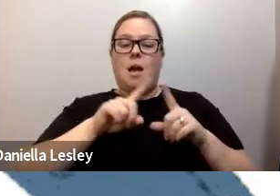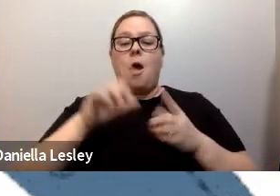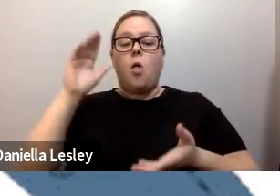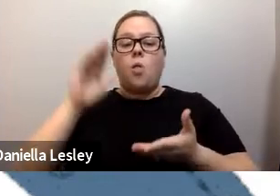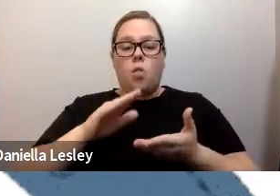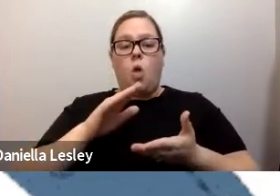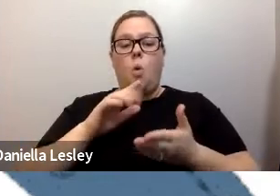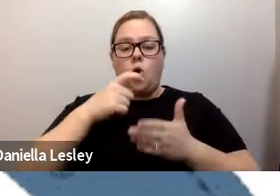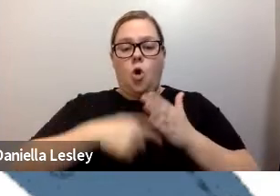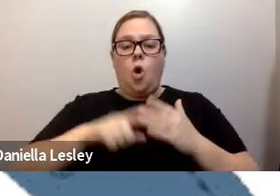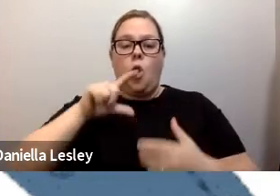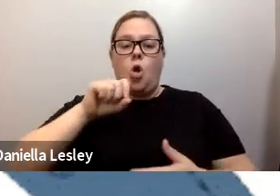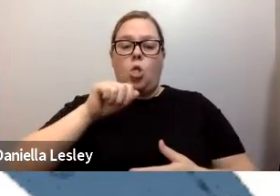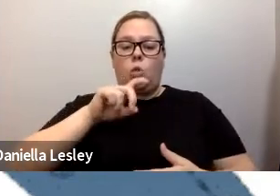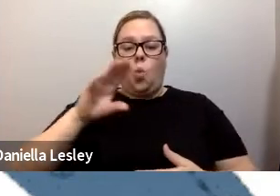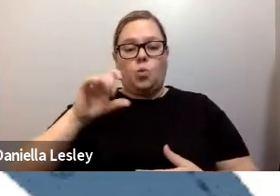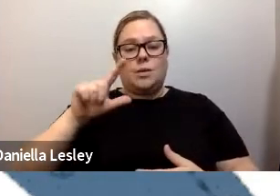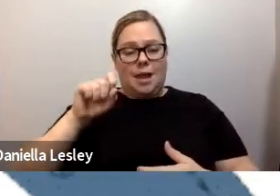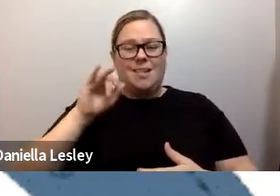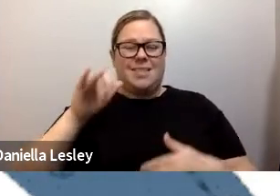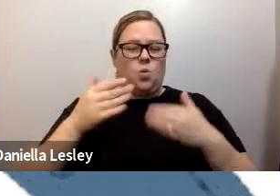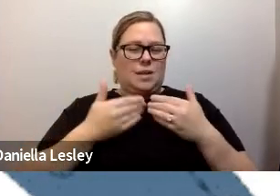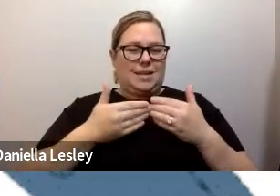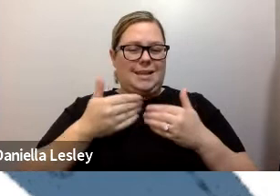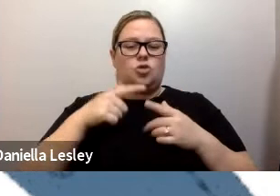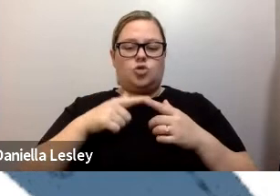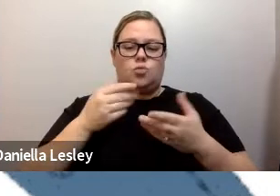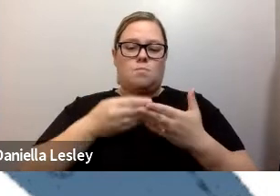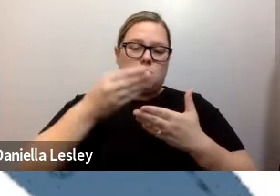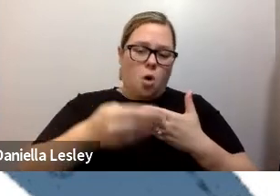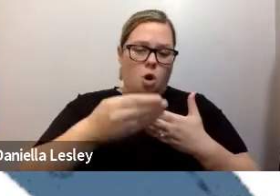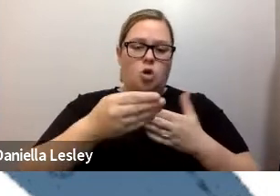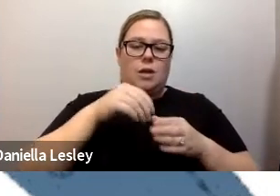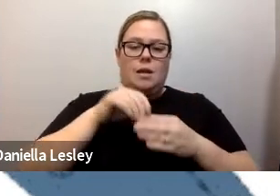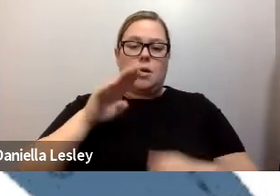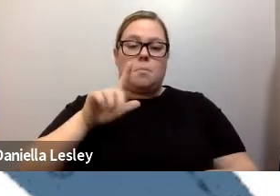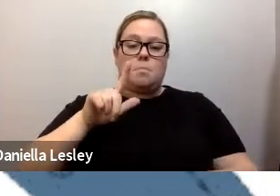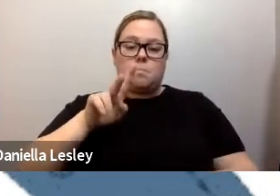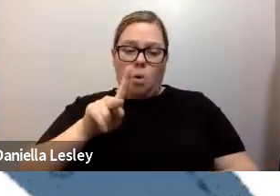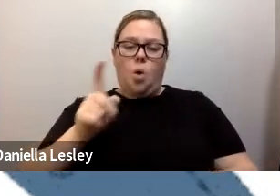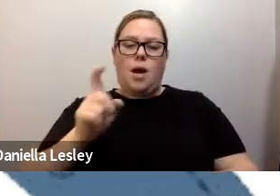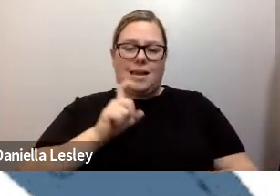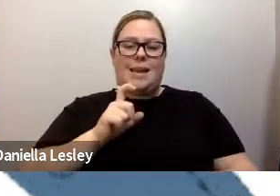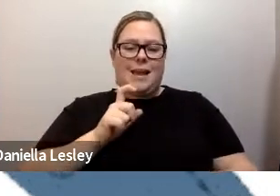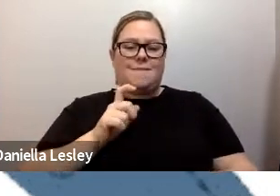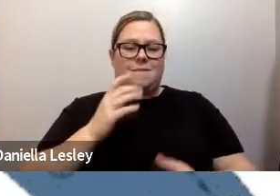load cell here, which were easier to purchase in bulk and give us some pretty decent